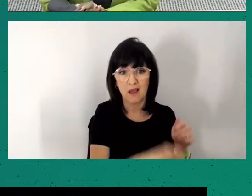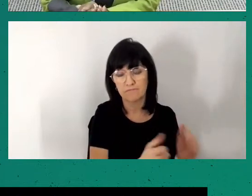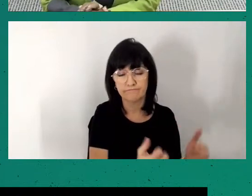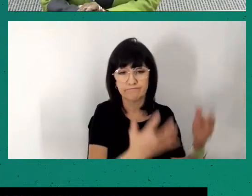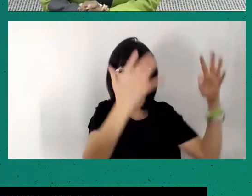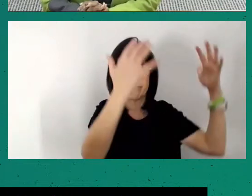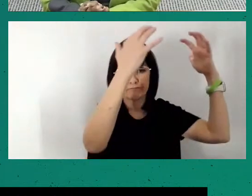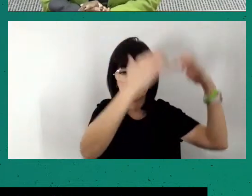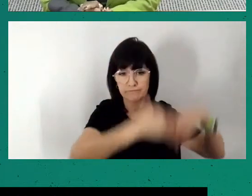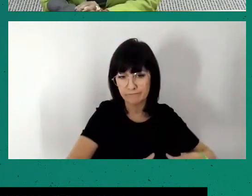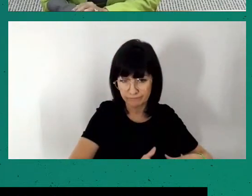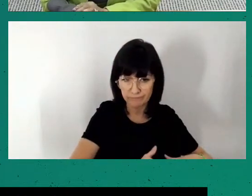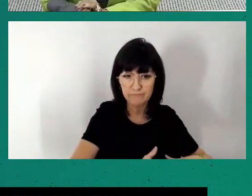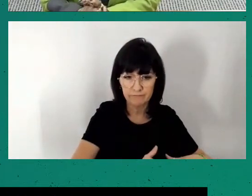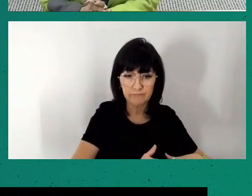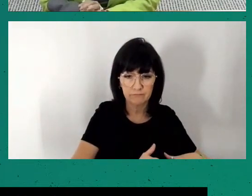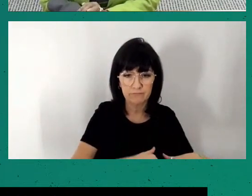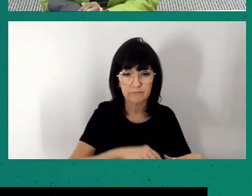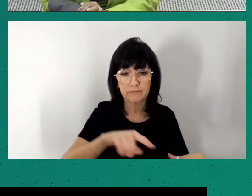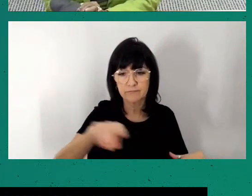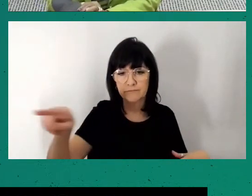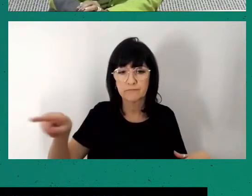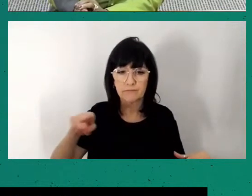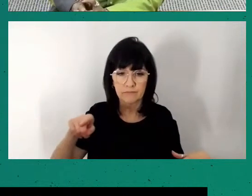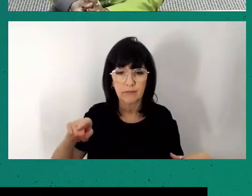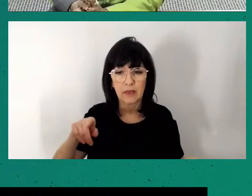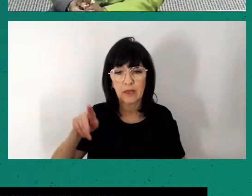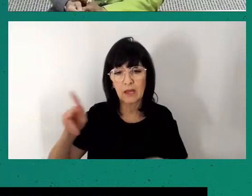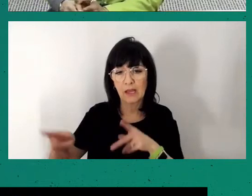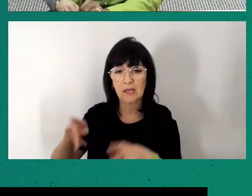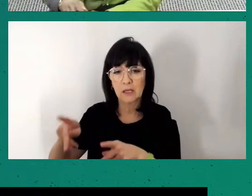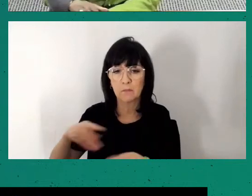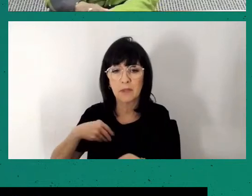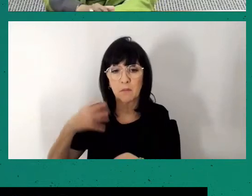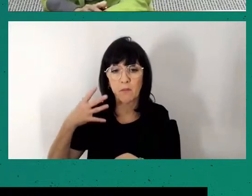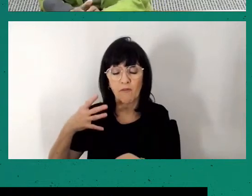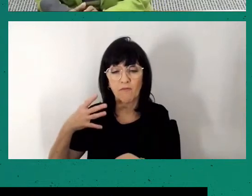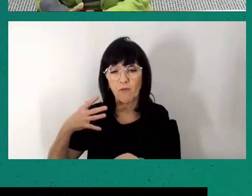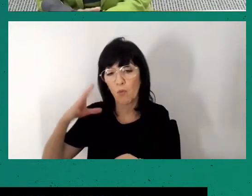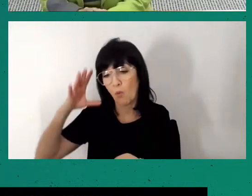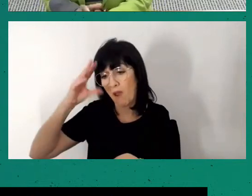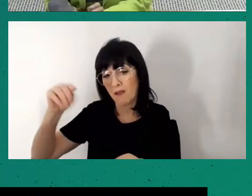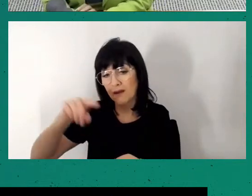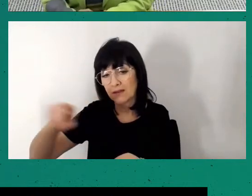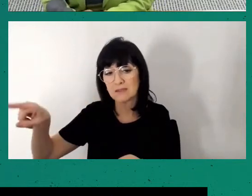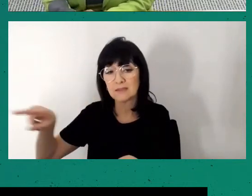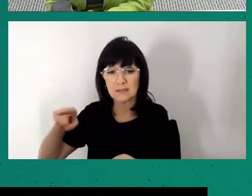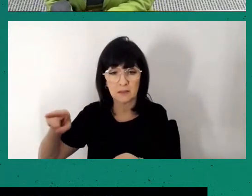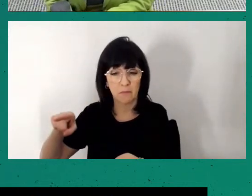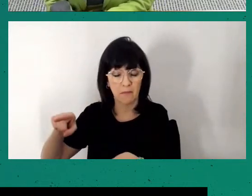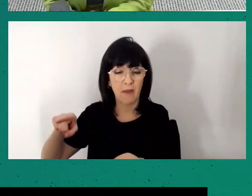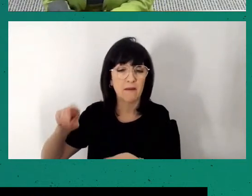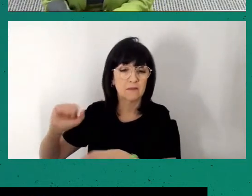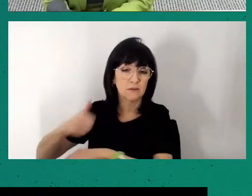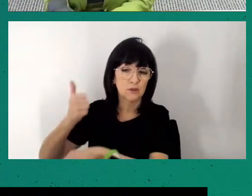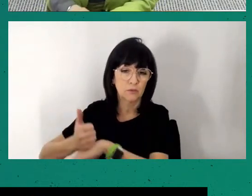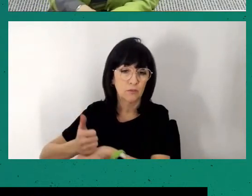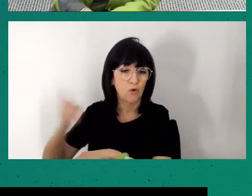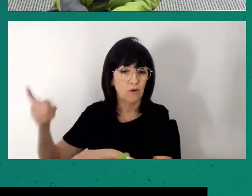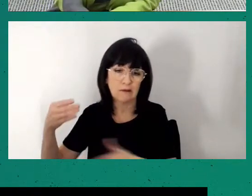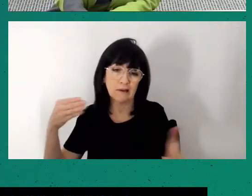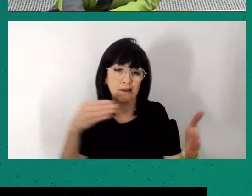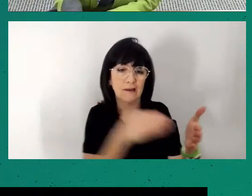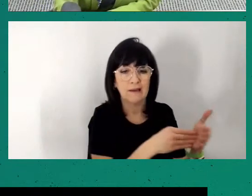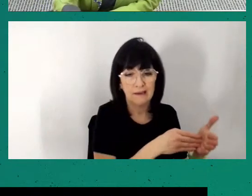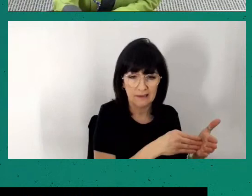people of the White Men's Party actually opposed the establishment of public education for Negroes in the state. So they burned the school down just